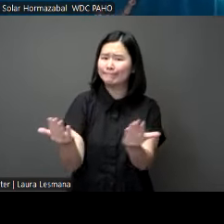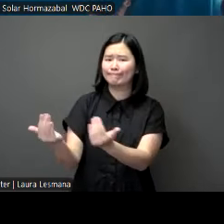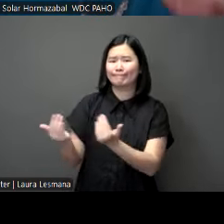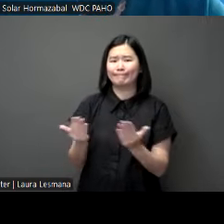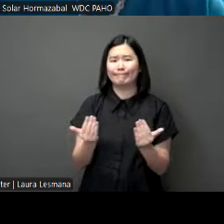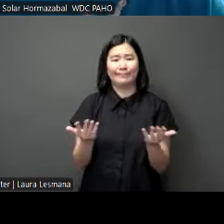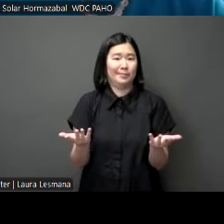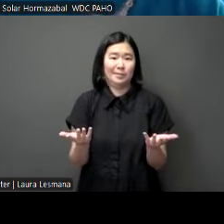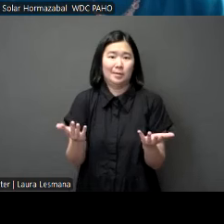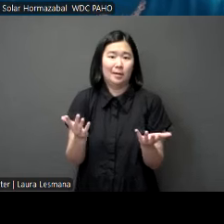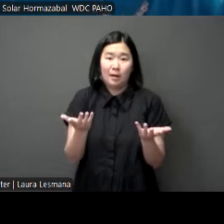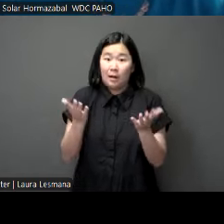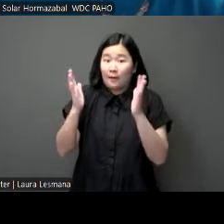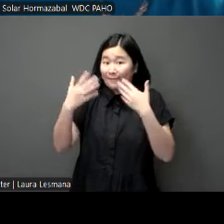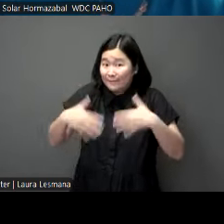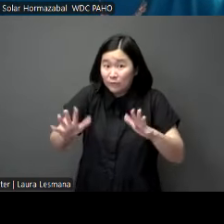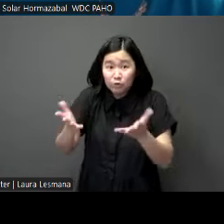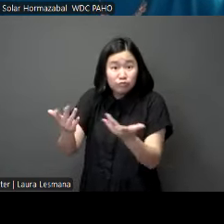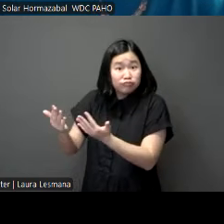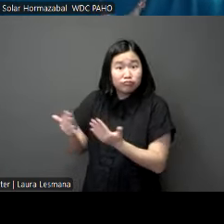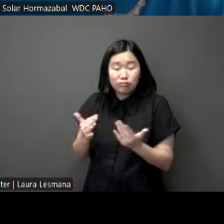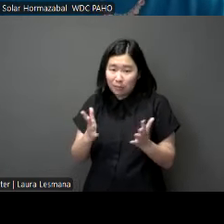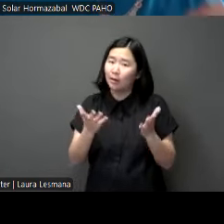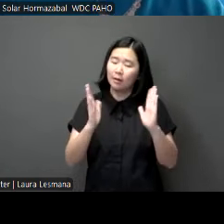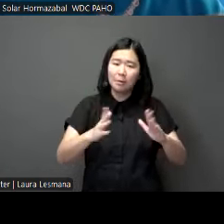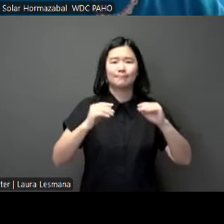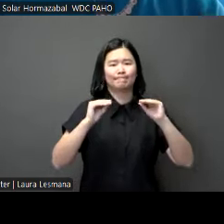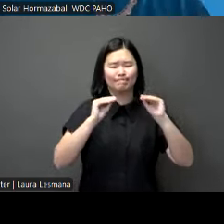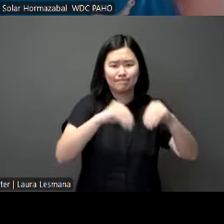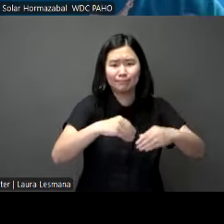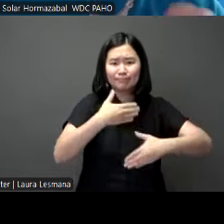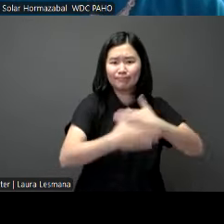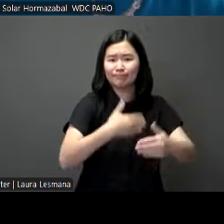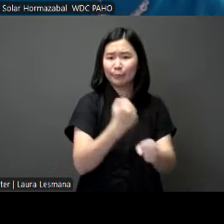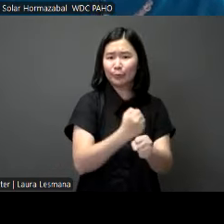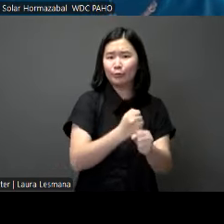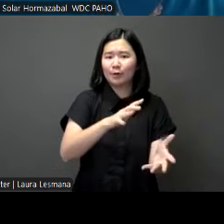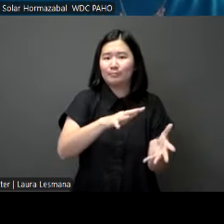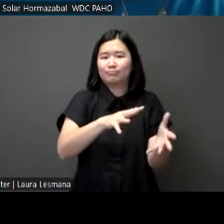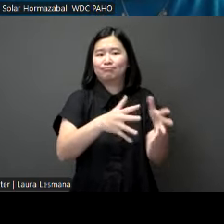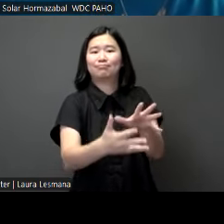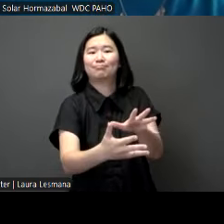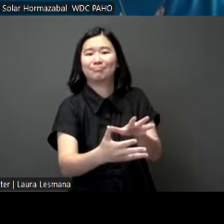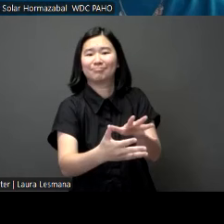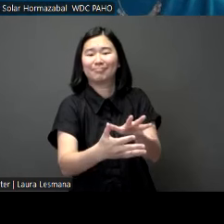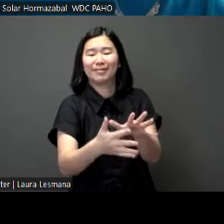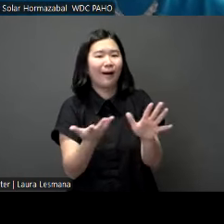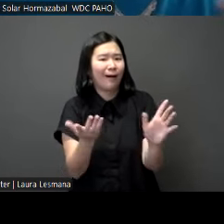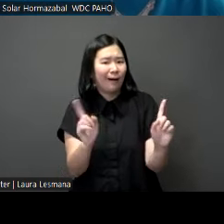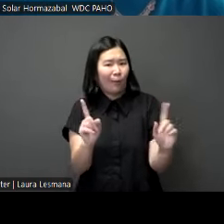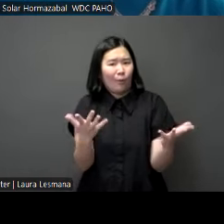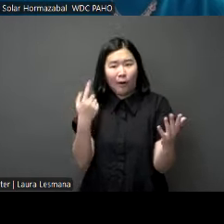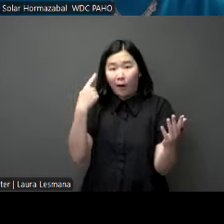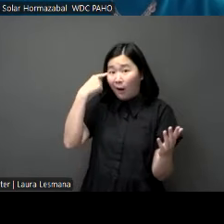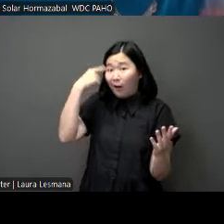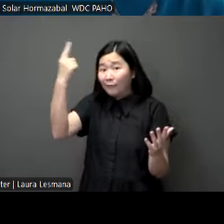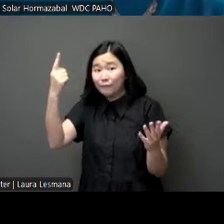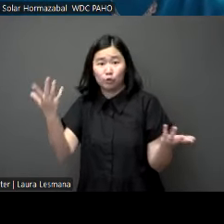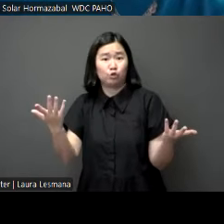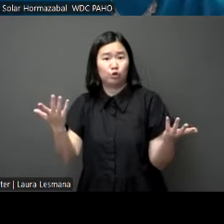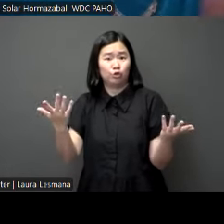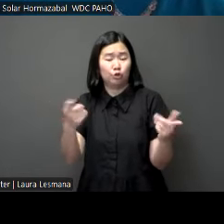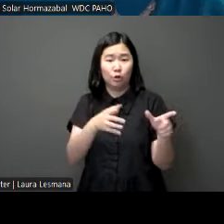to strengthen social participation to achieve certain results. And with that, we have to define how to monitor, how to evaluate